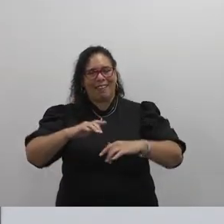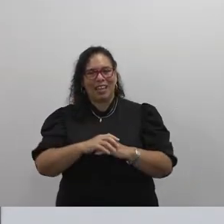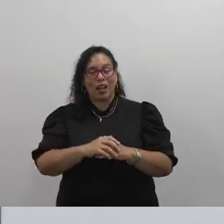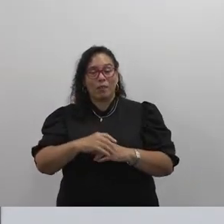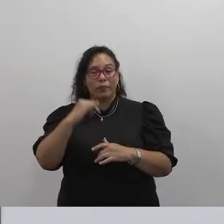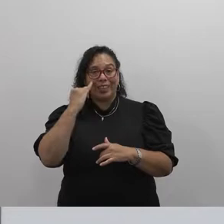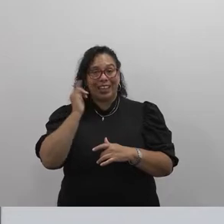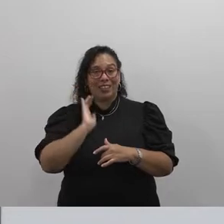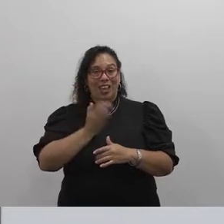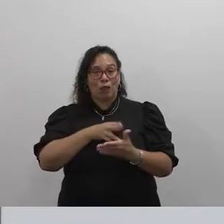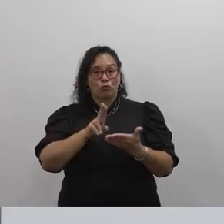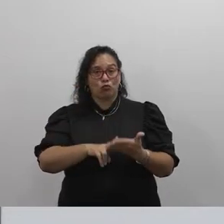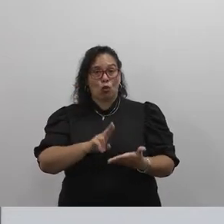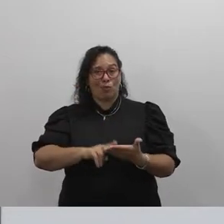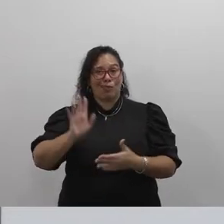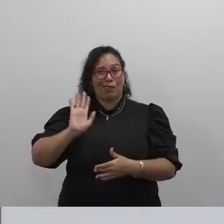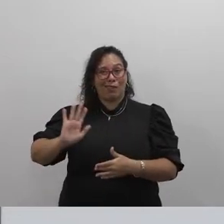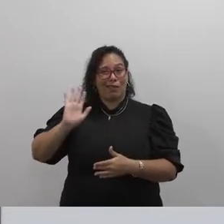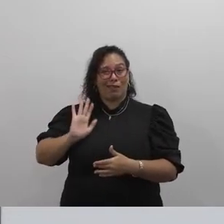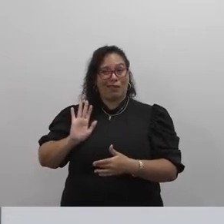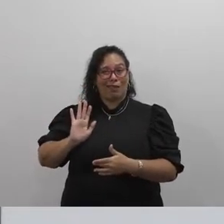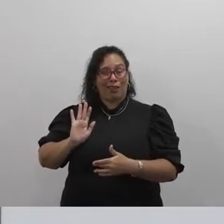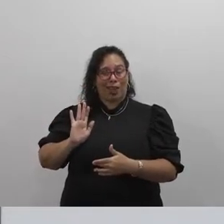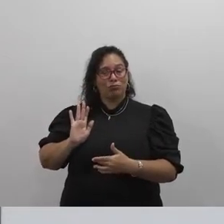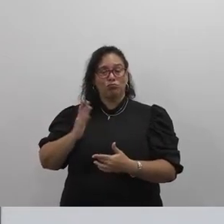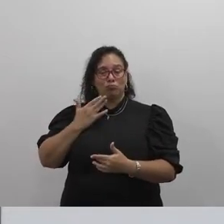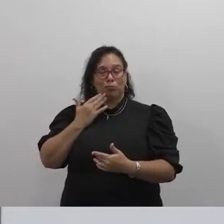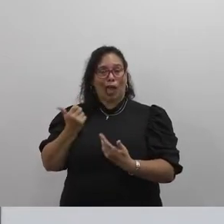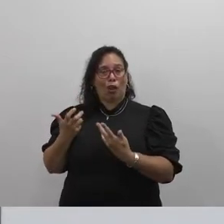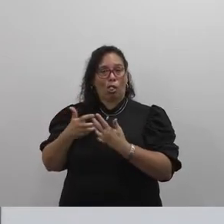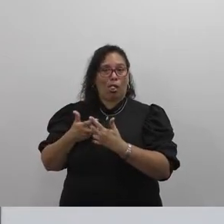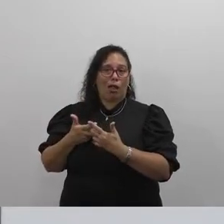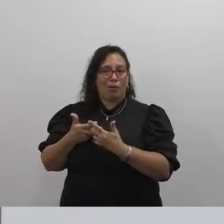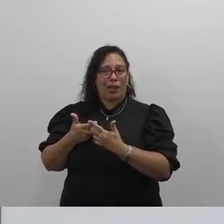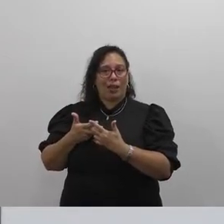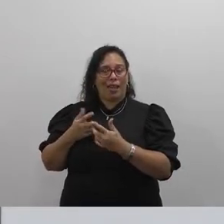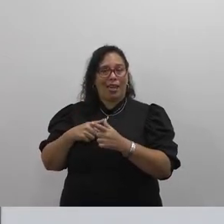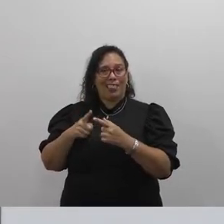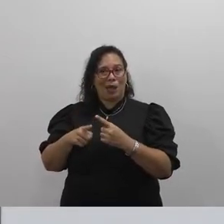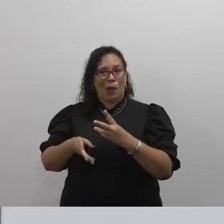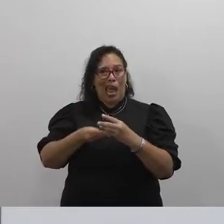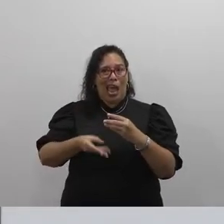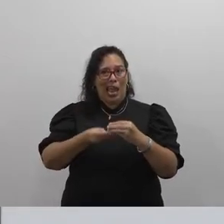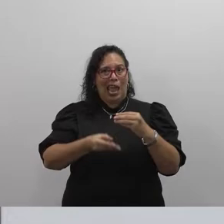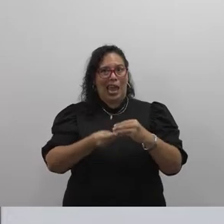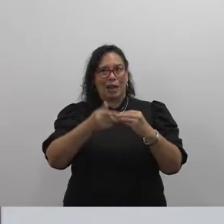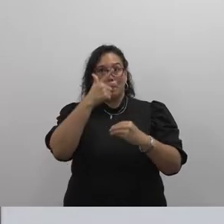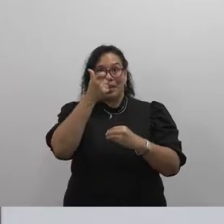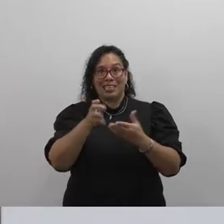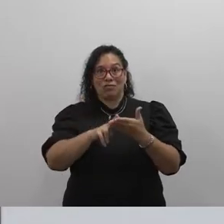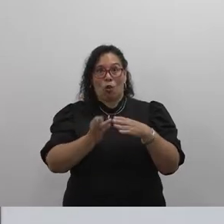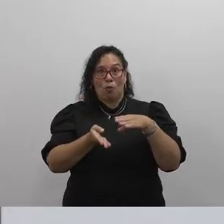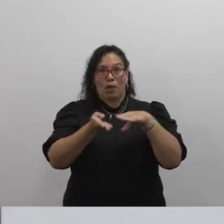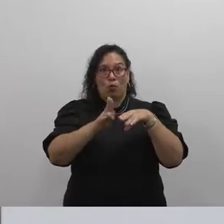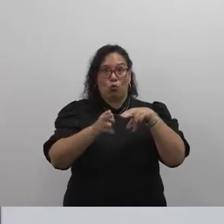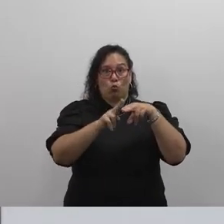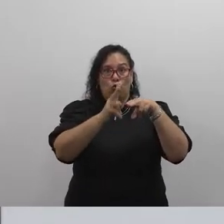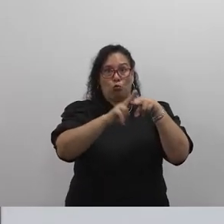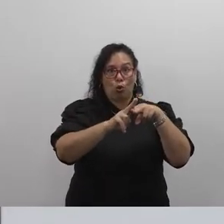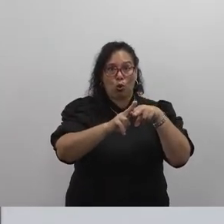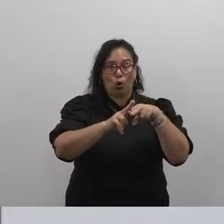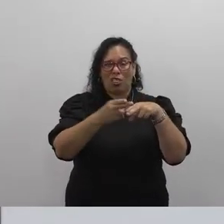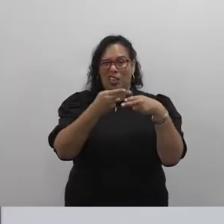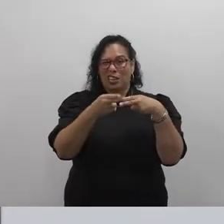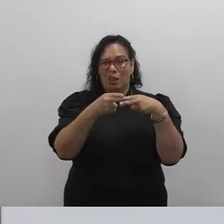if our enrollment was such and it was better aligning with our permanent square footage before we started adding on several portable classroom units, it really feels like